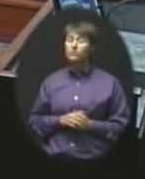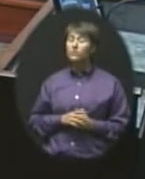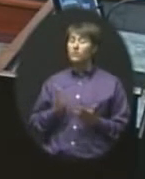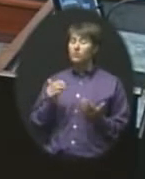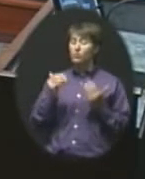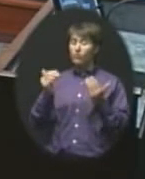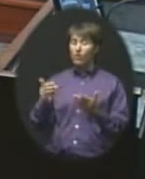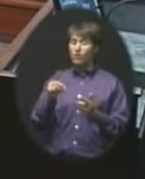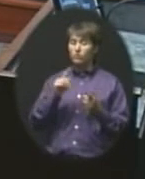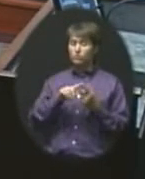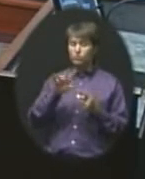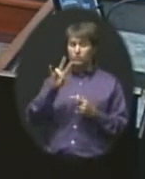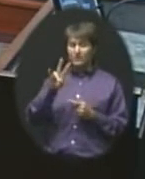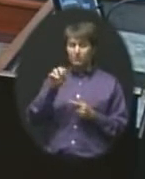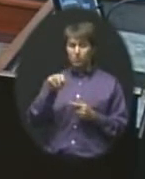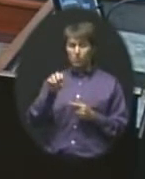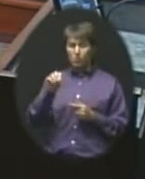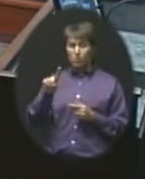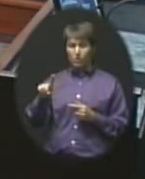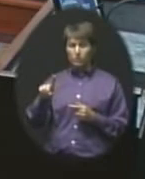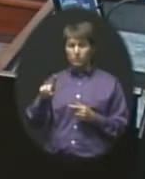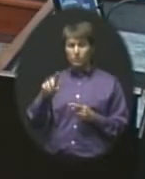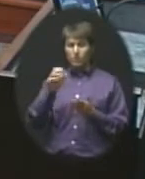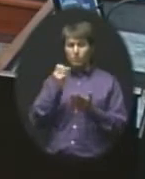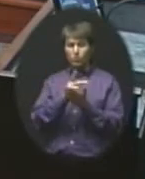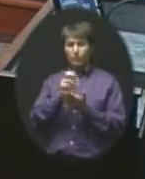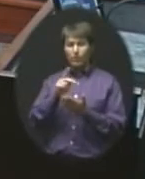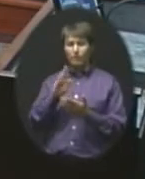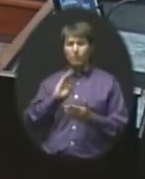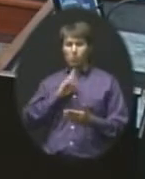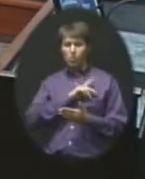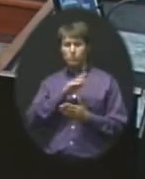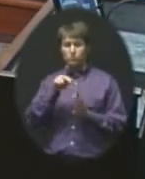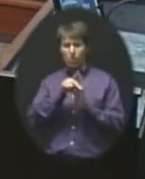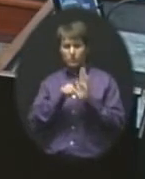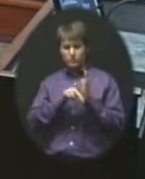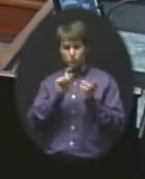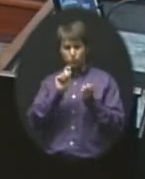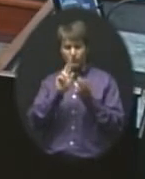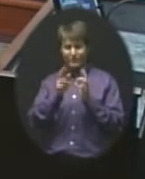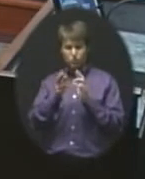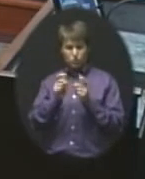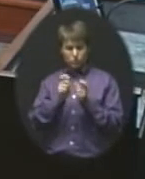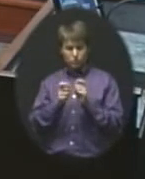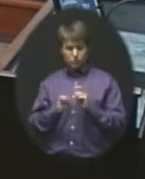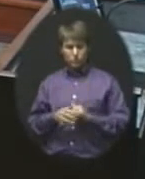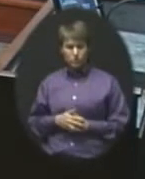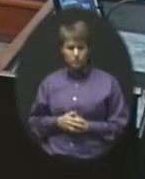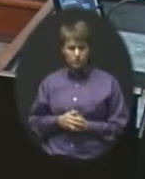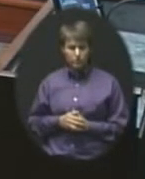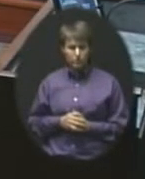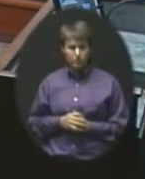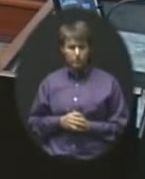Moving on to item 7.01, approval of board policy revisions.